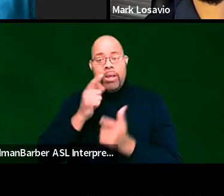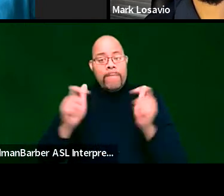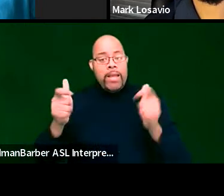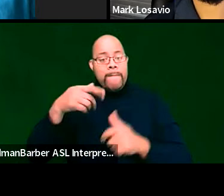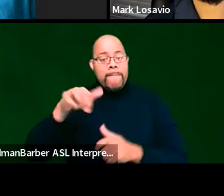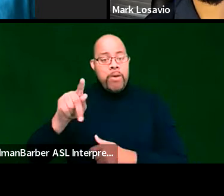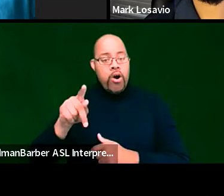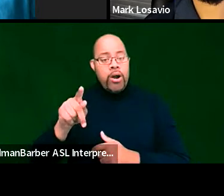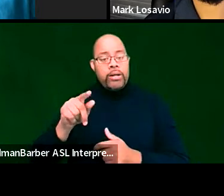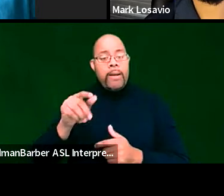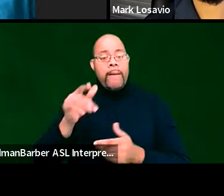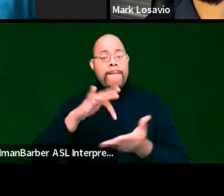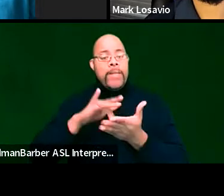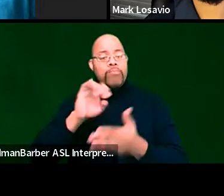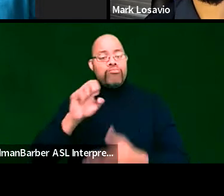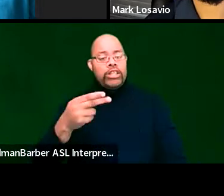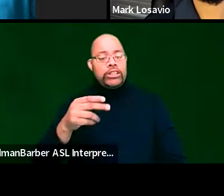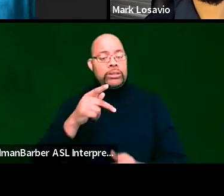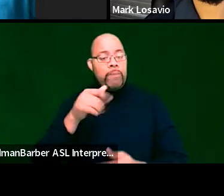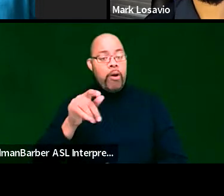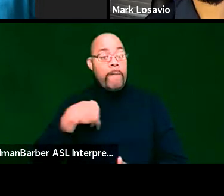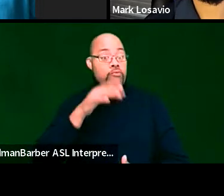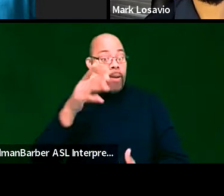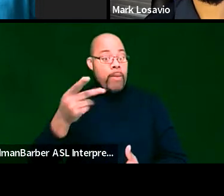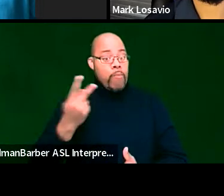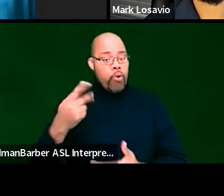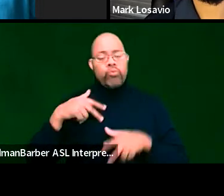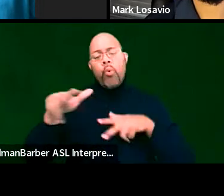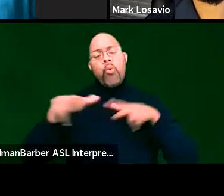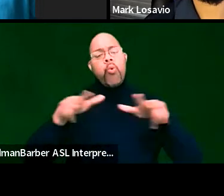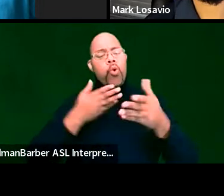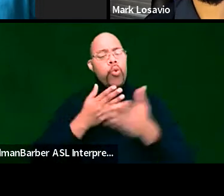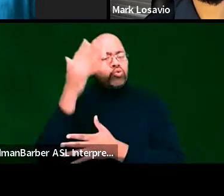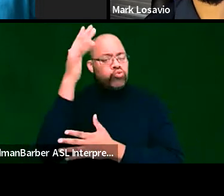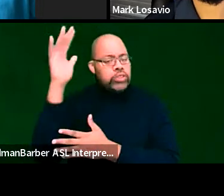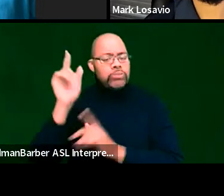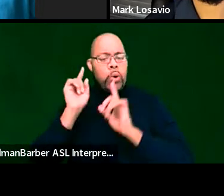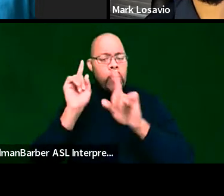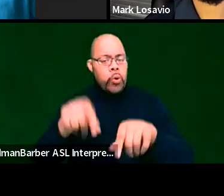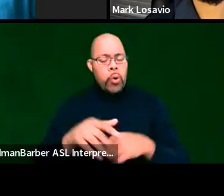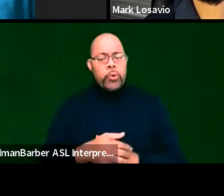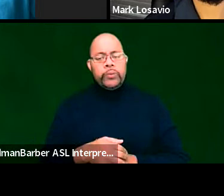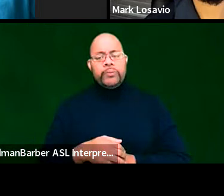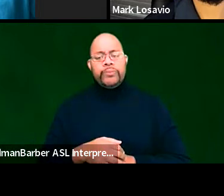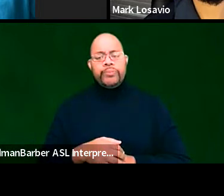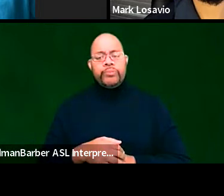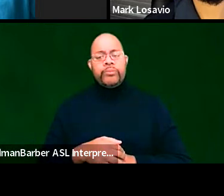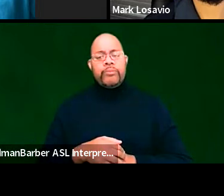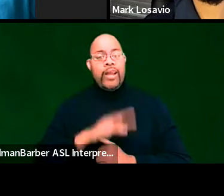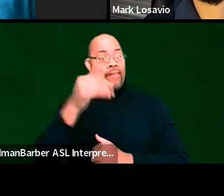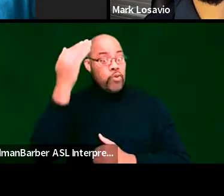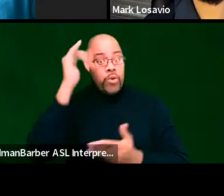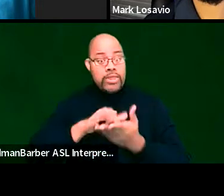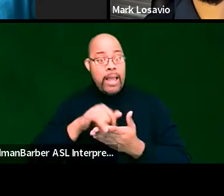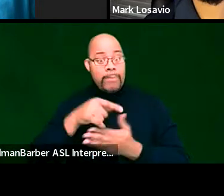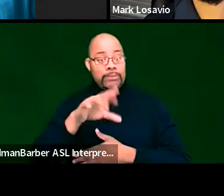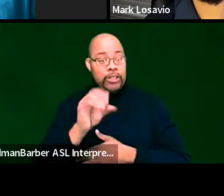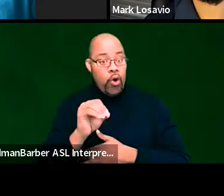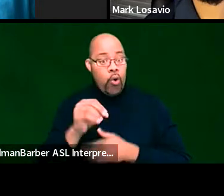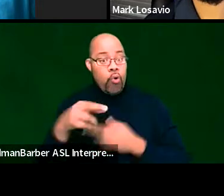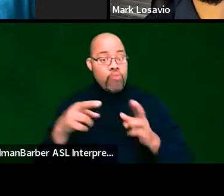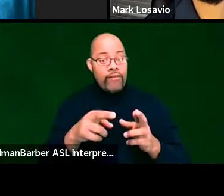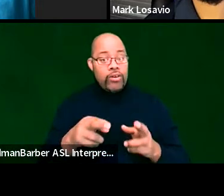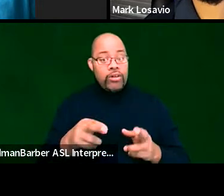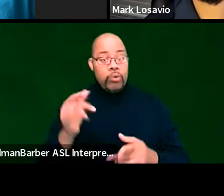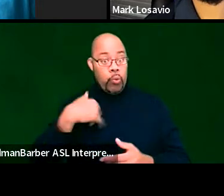park, Middle Branch Park. And so my grandmother and I used to like walk through the trees and like go down to Middle Branch Park. Never knew that the Patapsco River, which